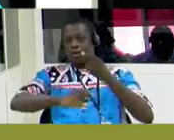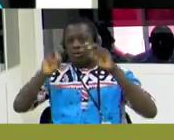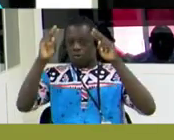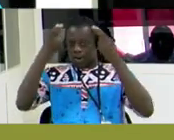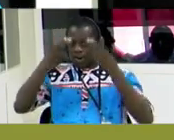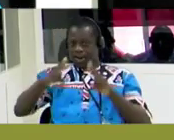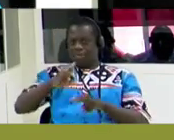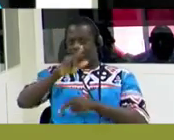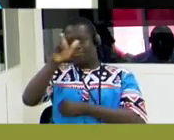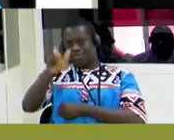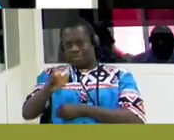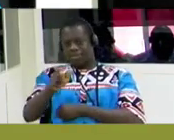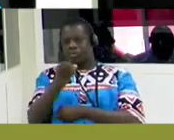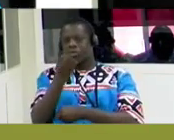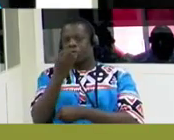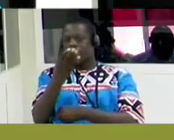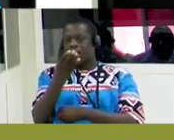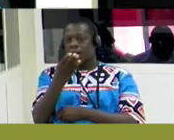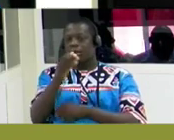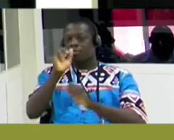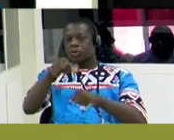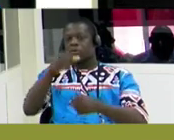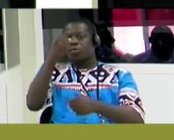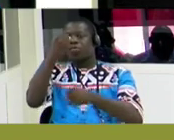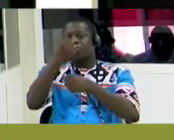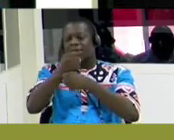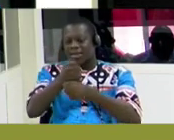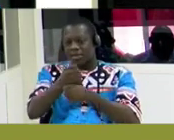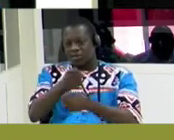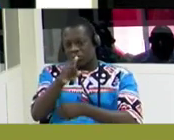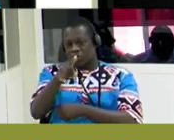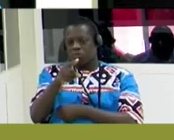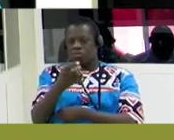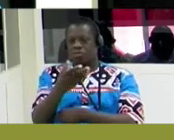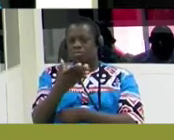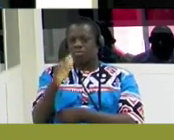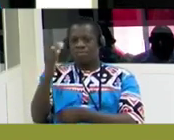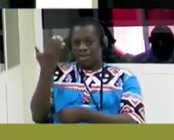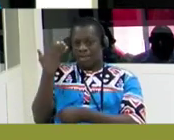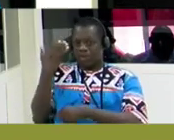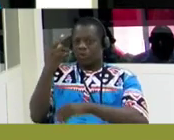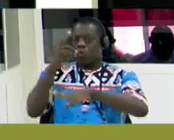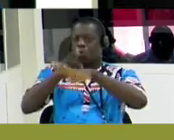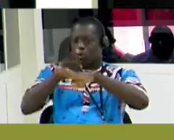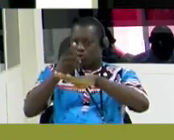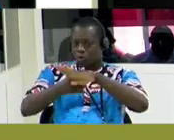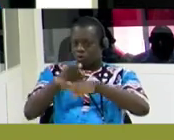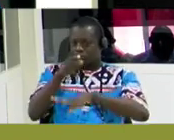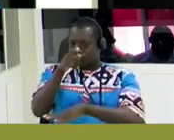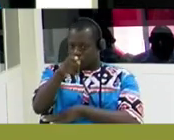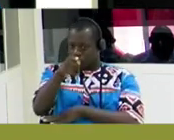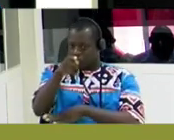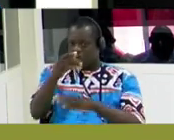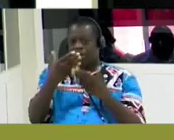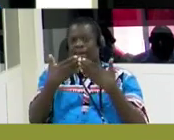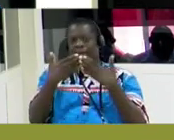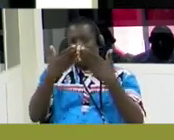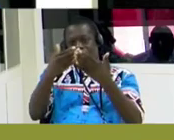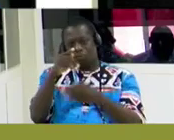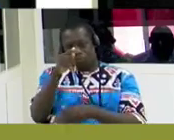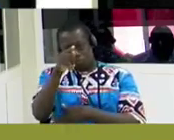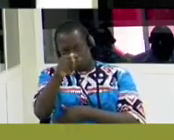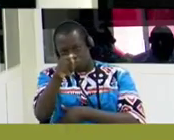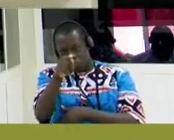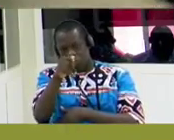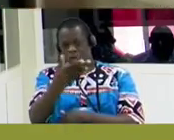that you have been warned or you have been informed that you have a right not to